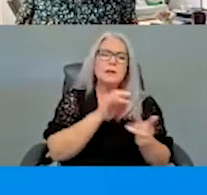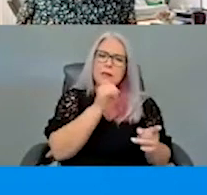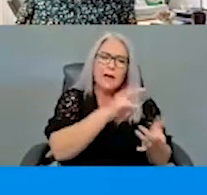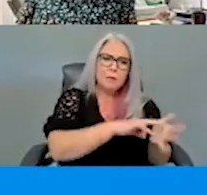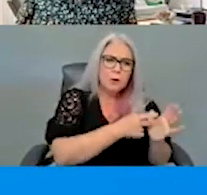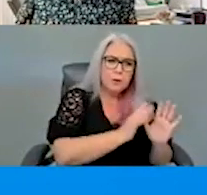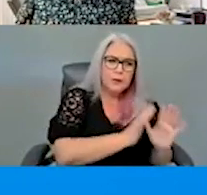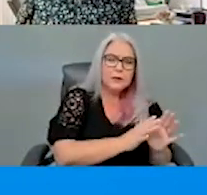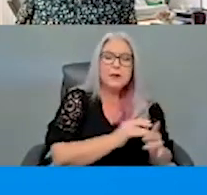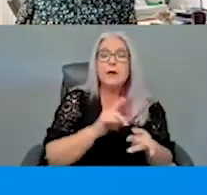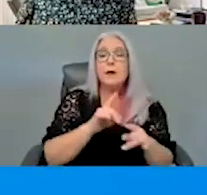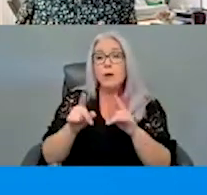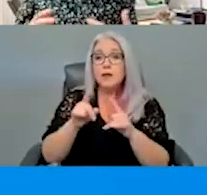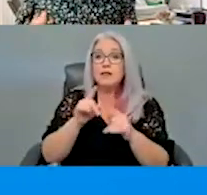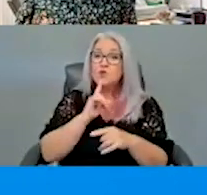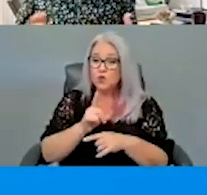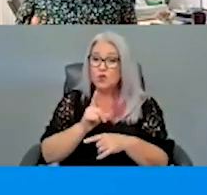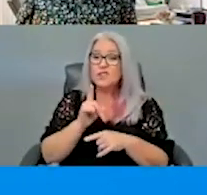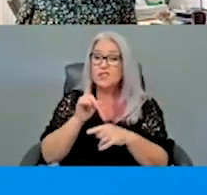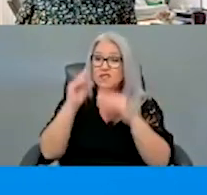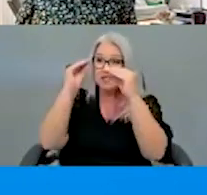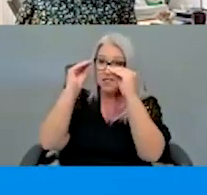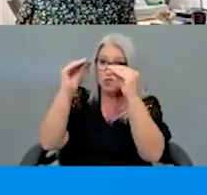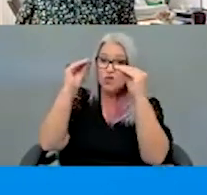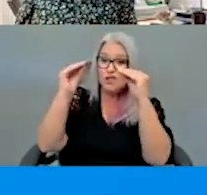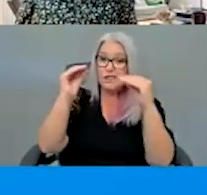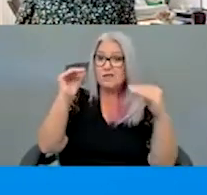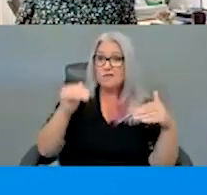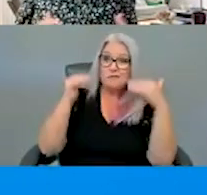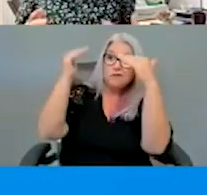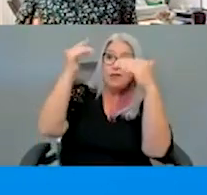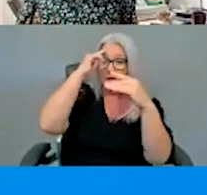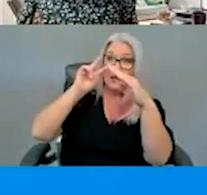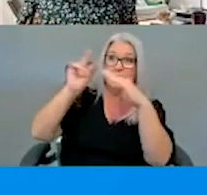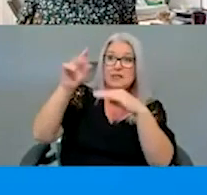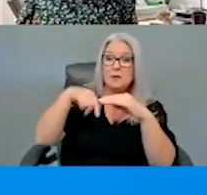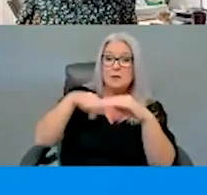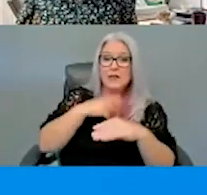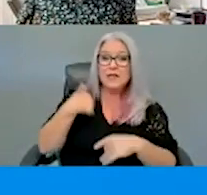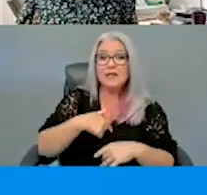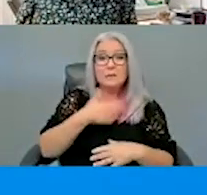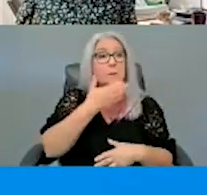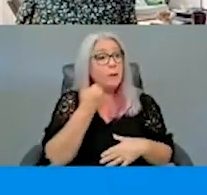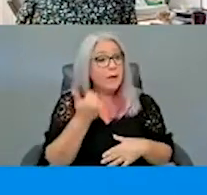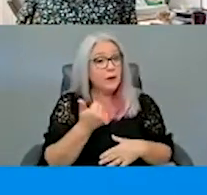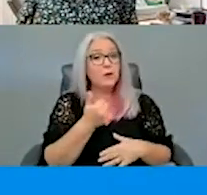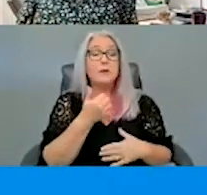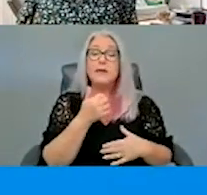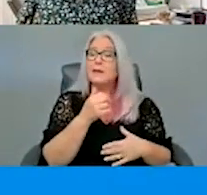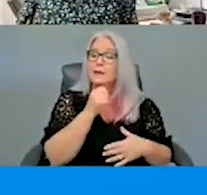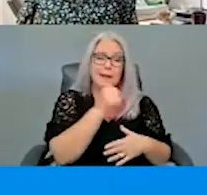teaching ableism. It is embedding these ideas that it is better to be non-disabled,